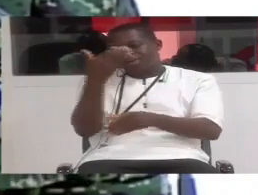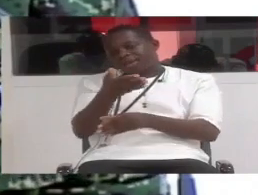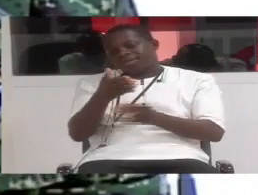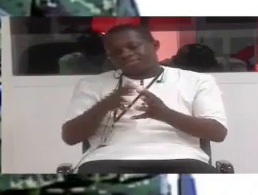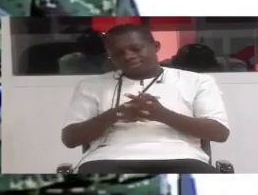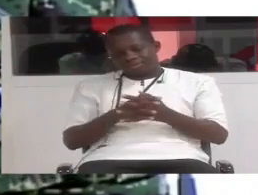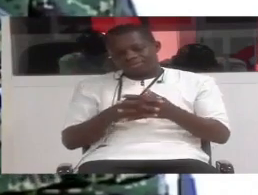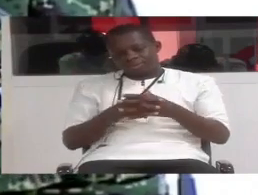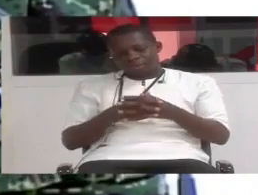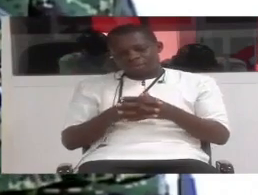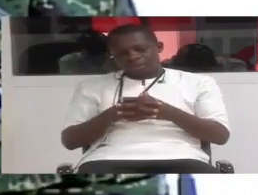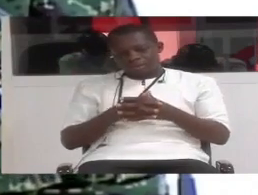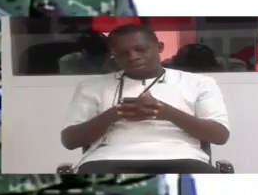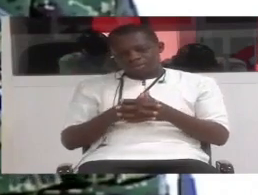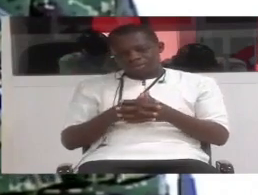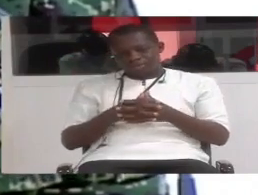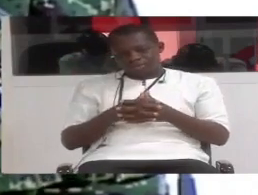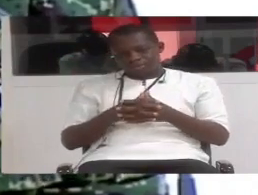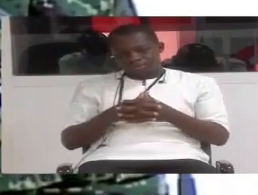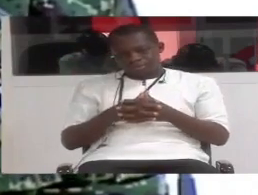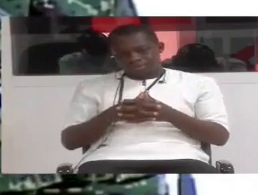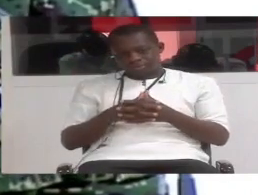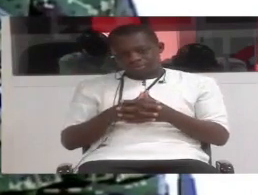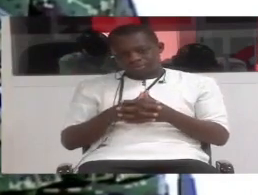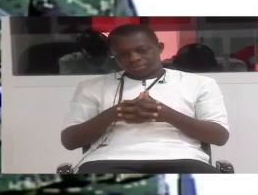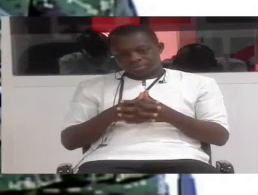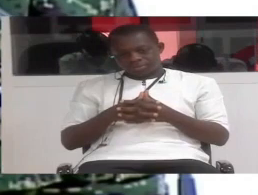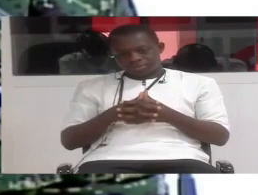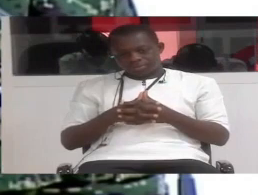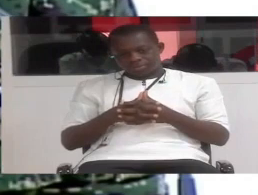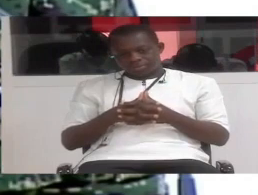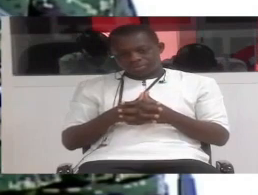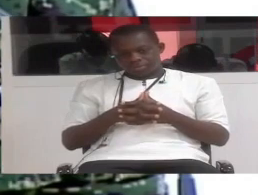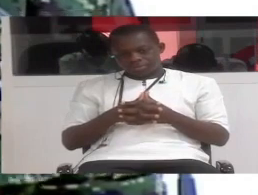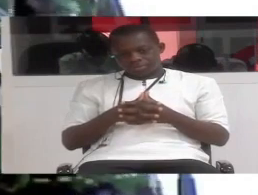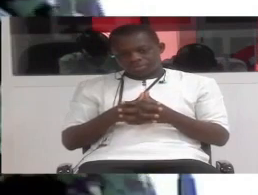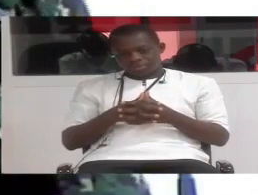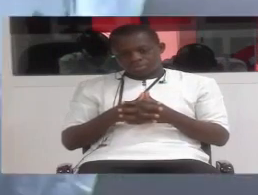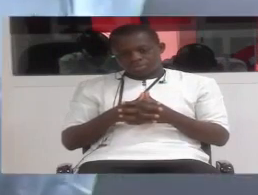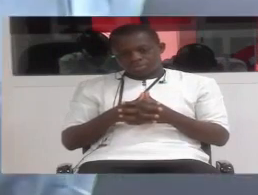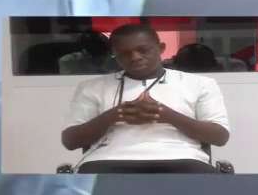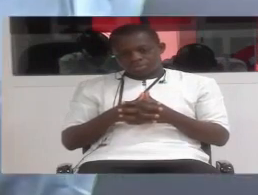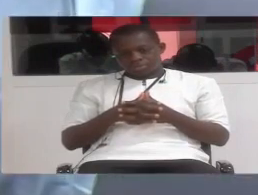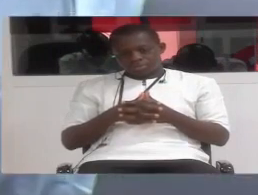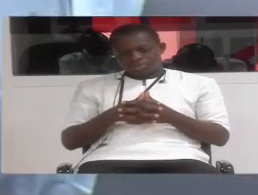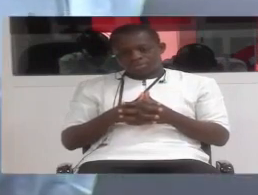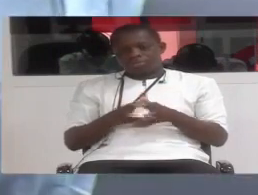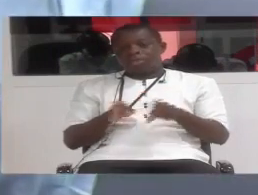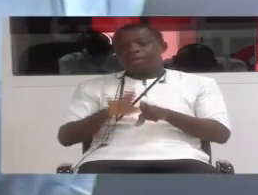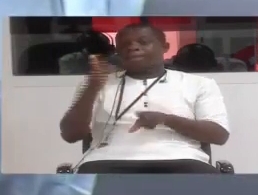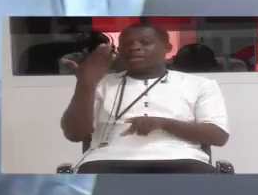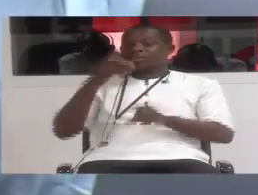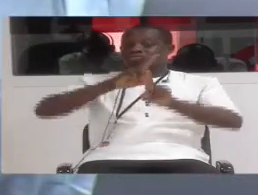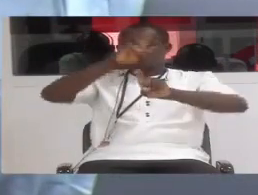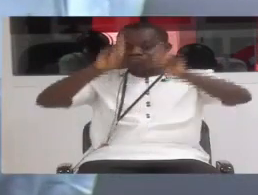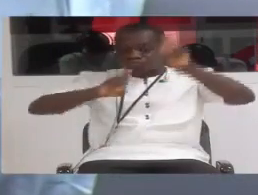those bags of hay so that when the guns come in they would take them and put them inside those bags of hay. During those